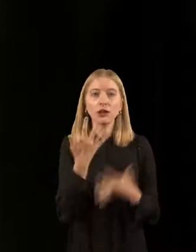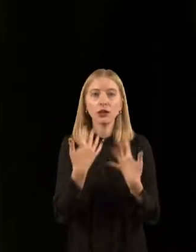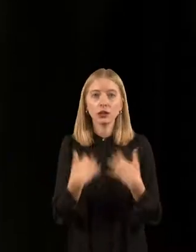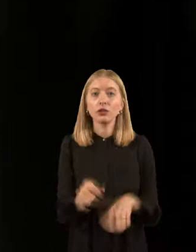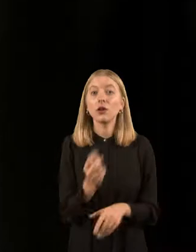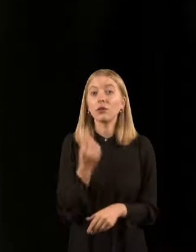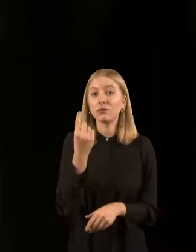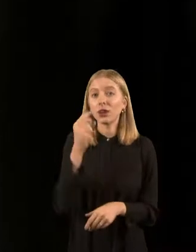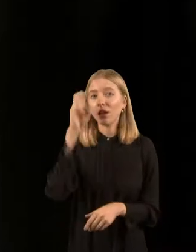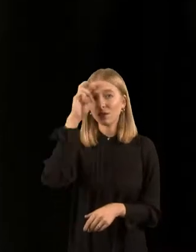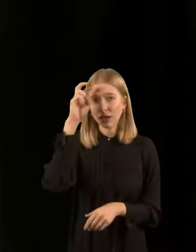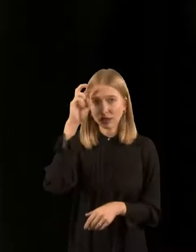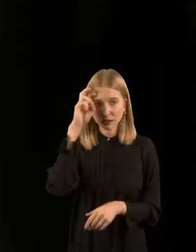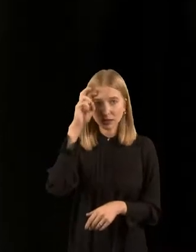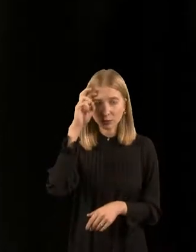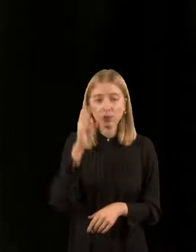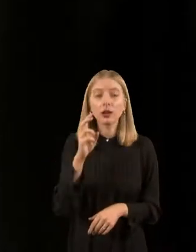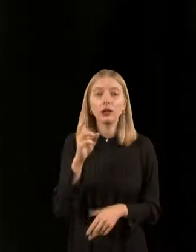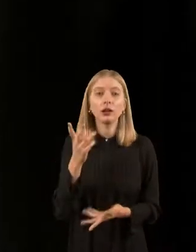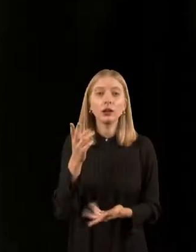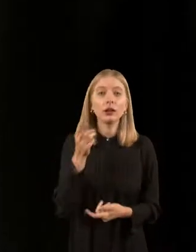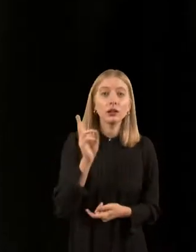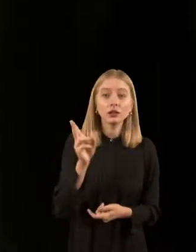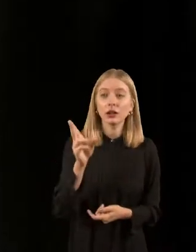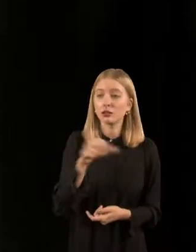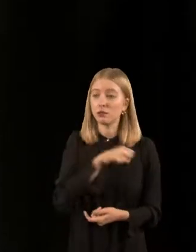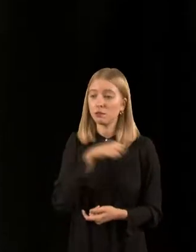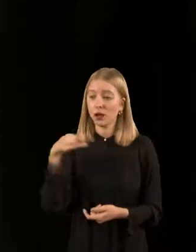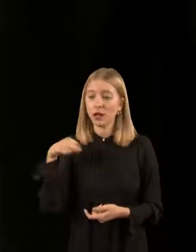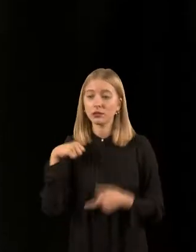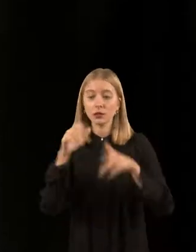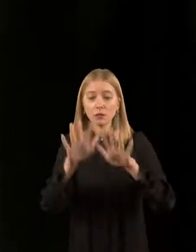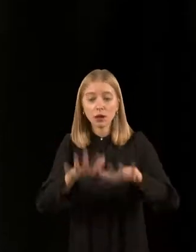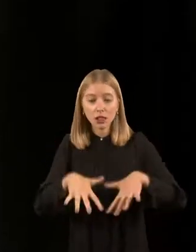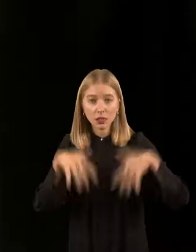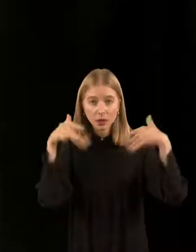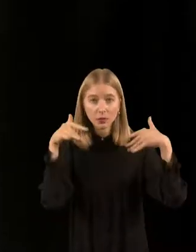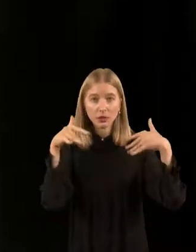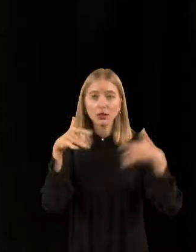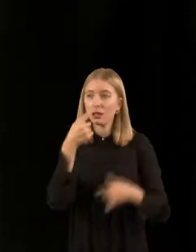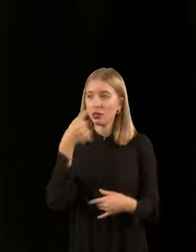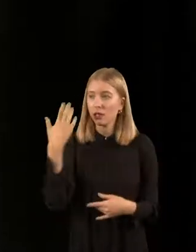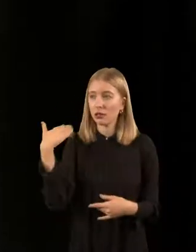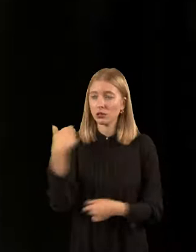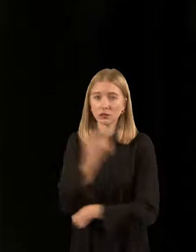Lithuania is among the few states in the world